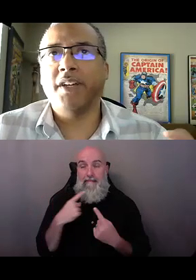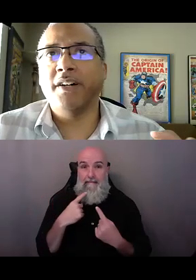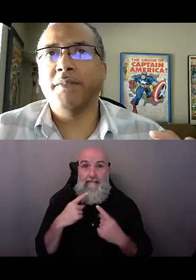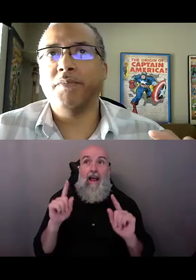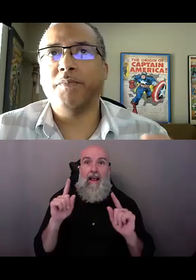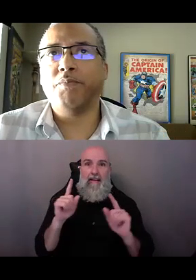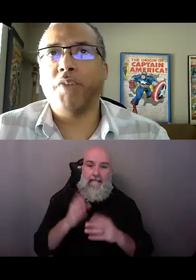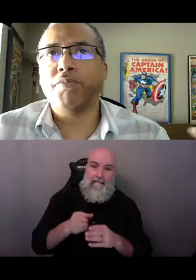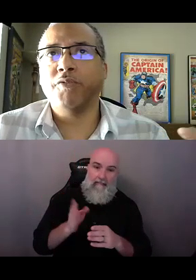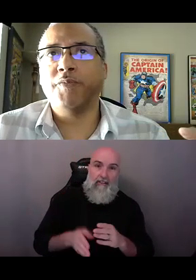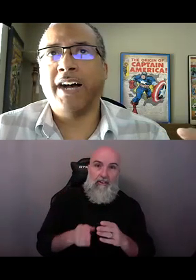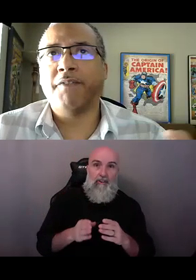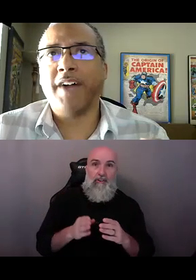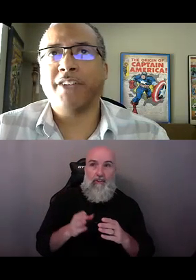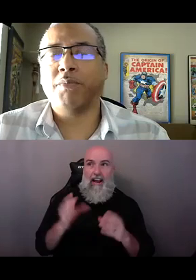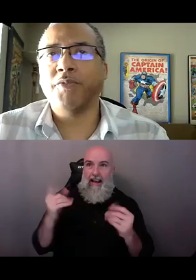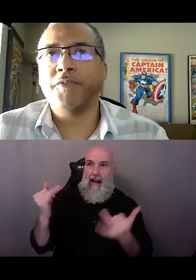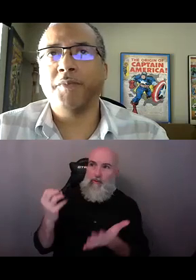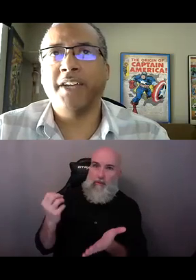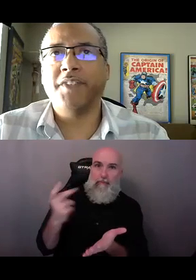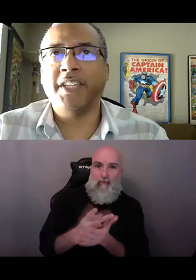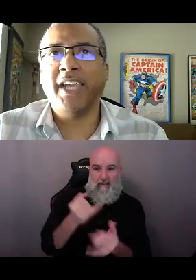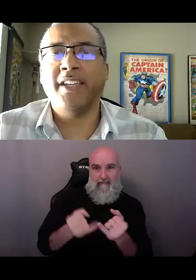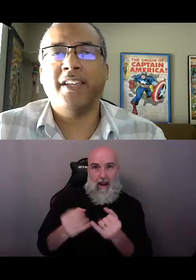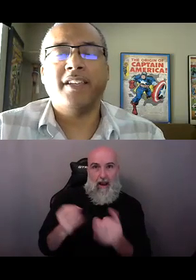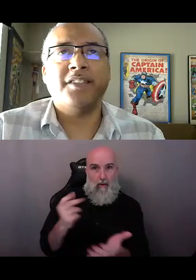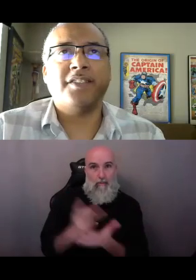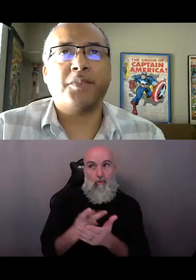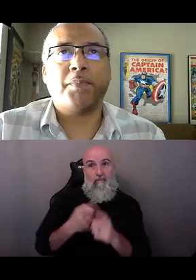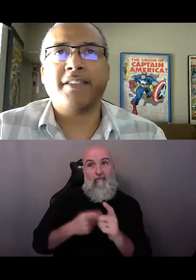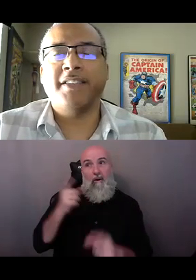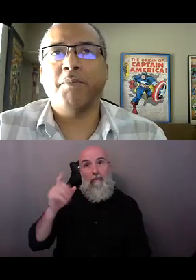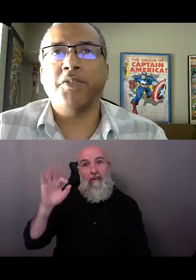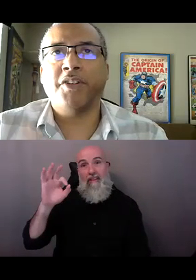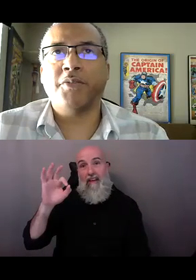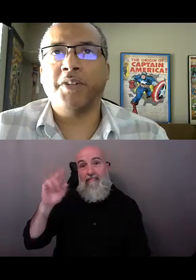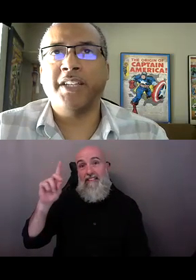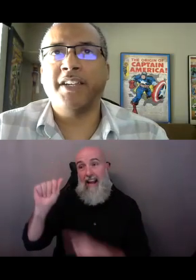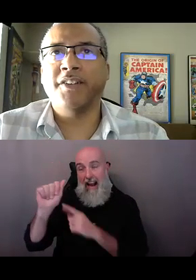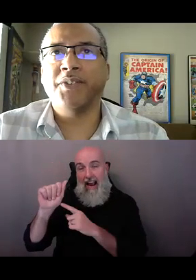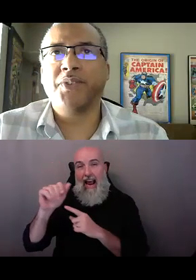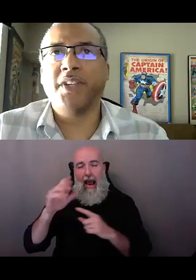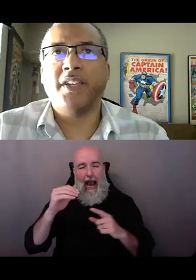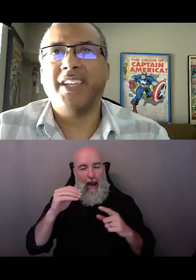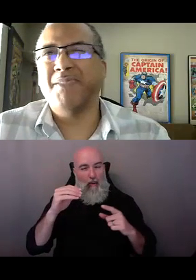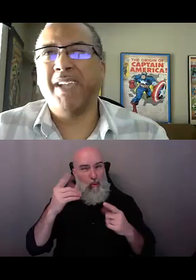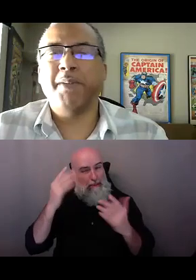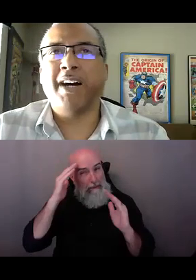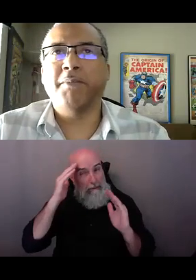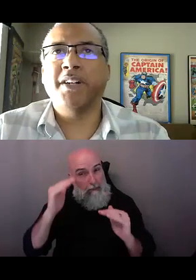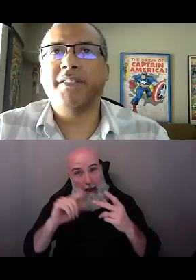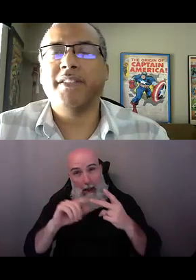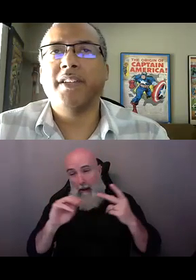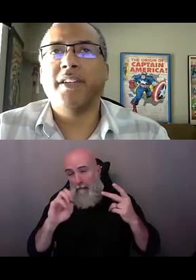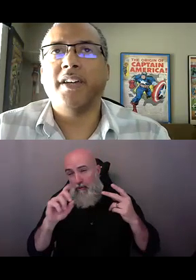been approved now, final approval from the FDA. It's expected that Moderna will get theirs in maybe